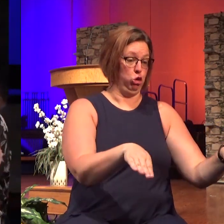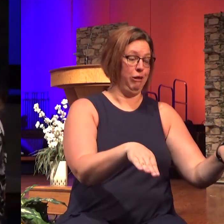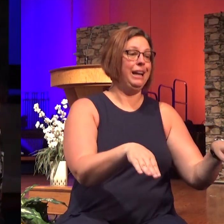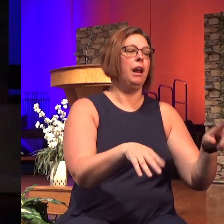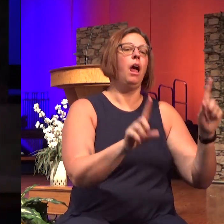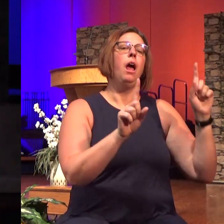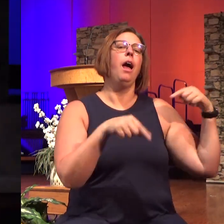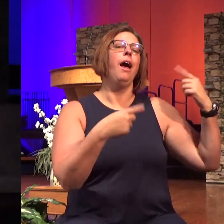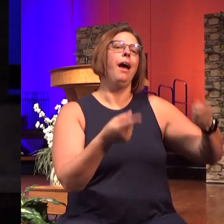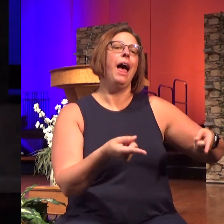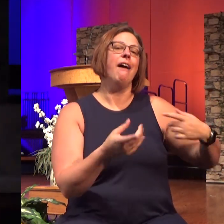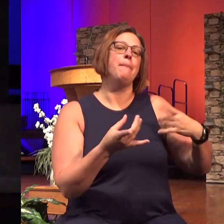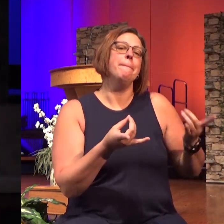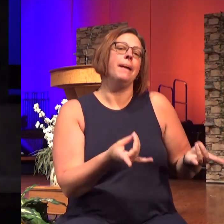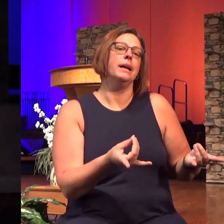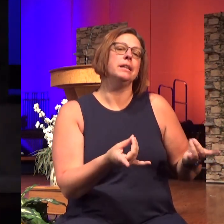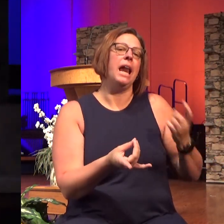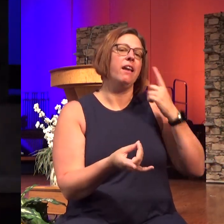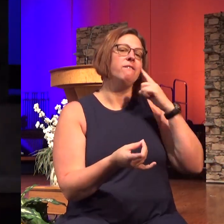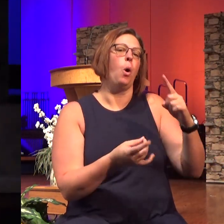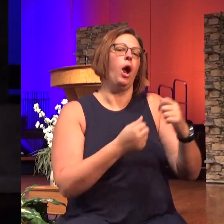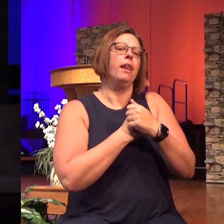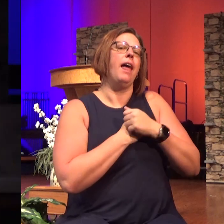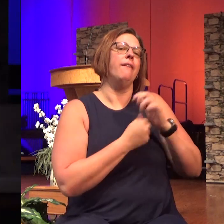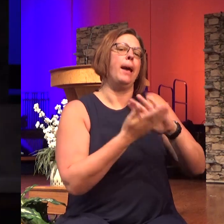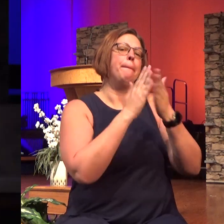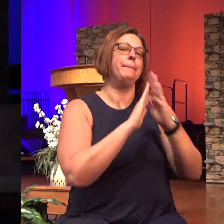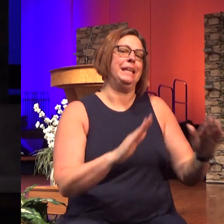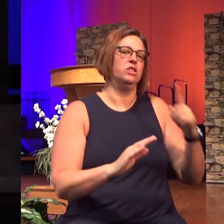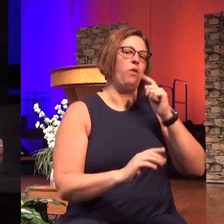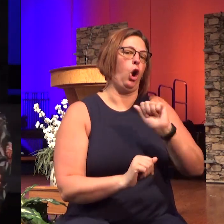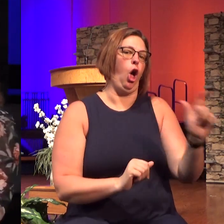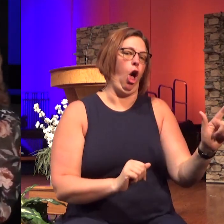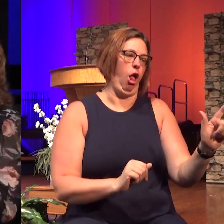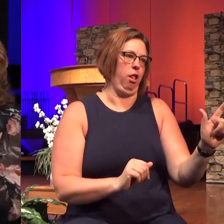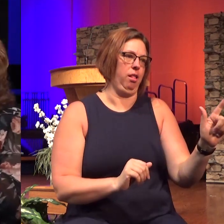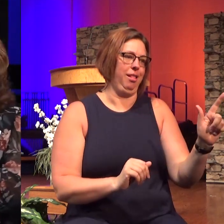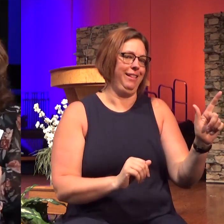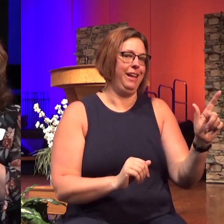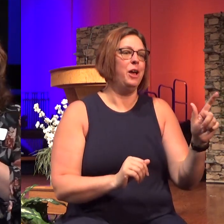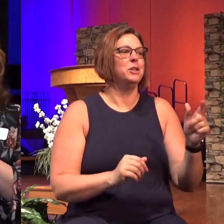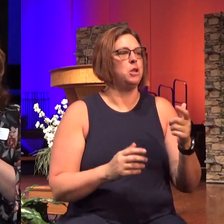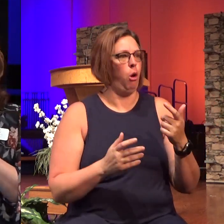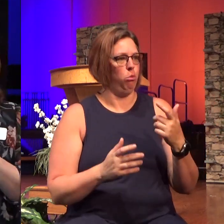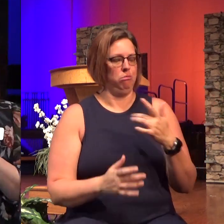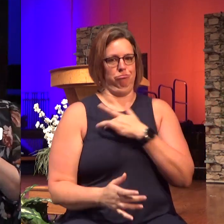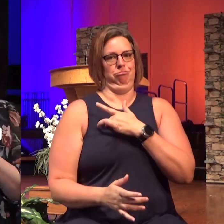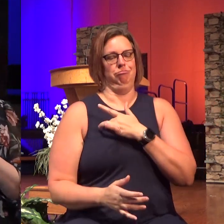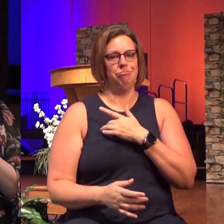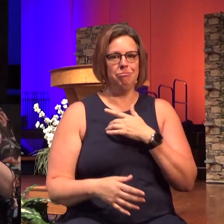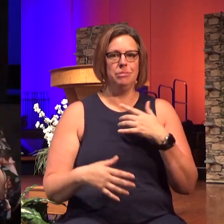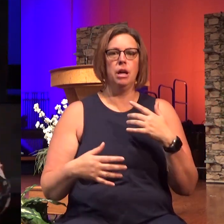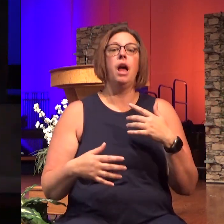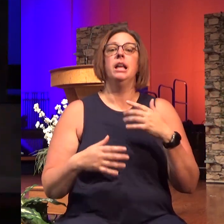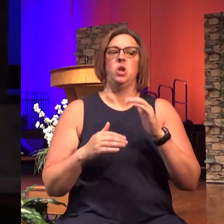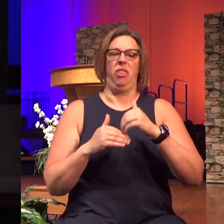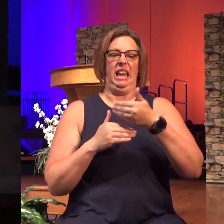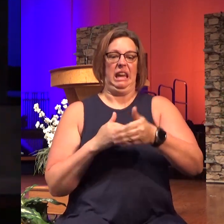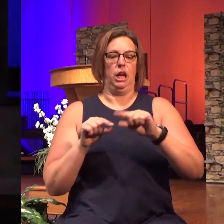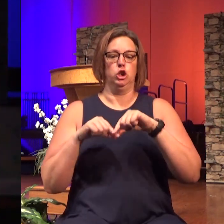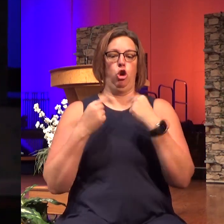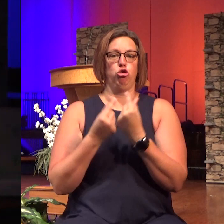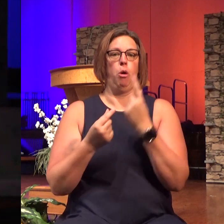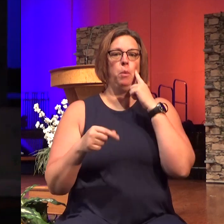pillowcases showed up just at a really divine time. And then the next group of pillowcases we're hoping to send to a Ukraine refugee center